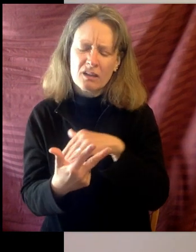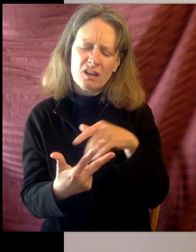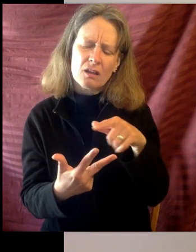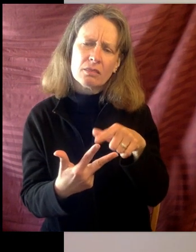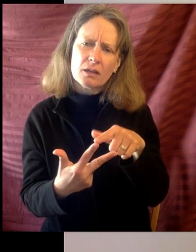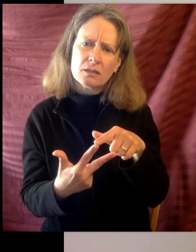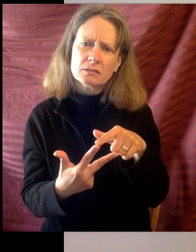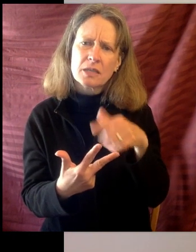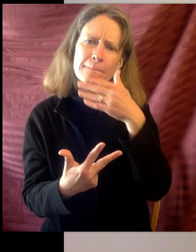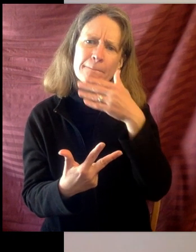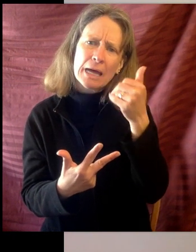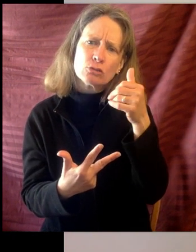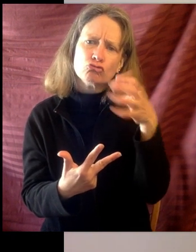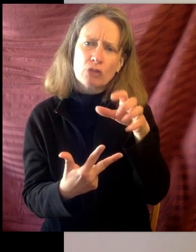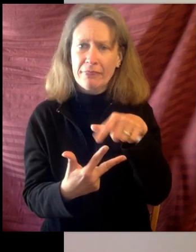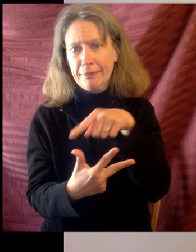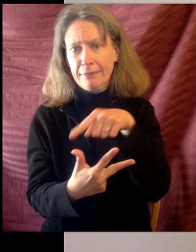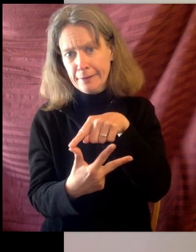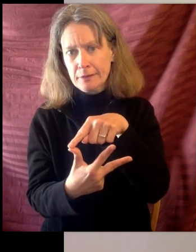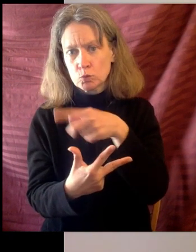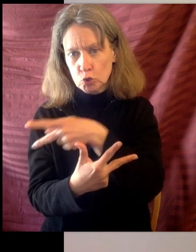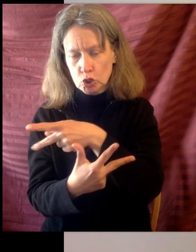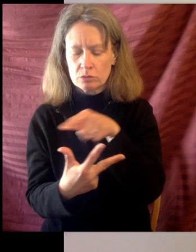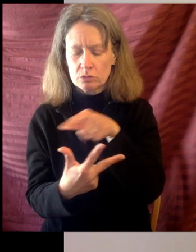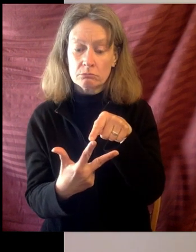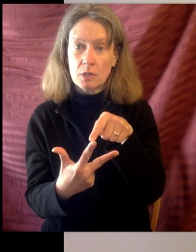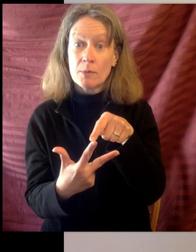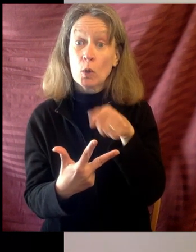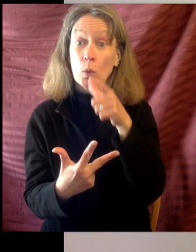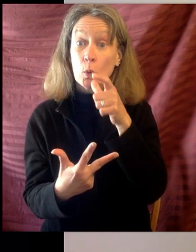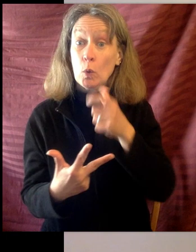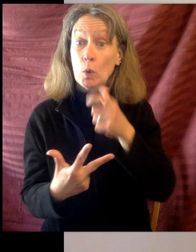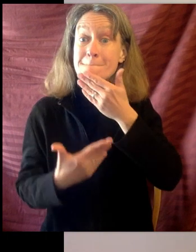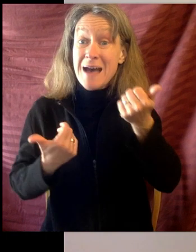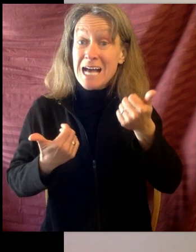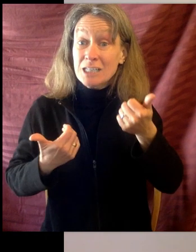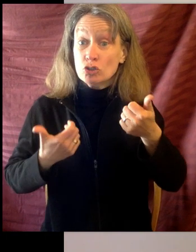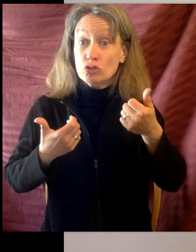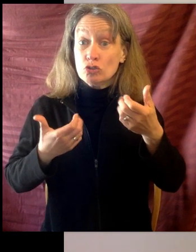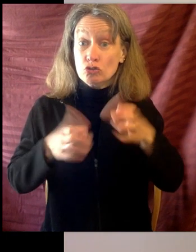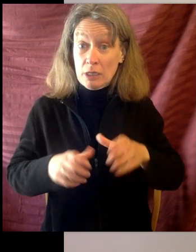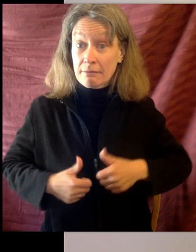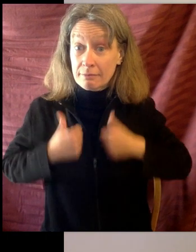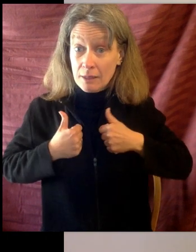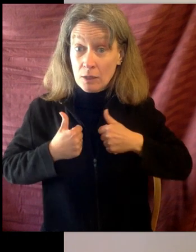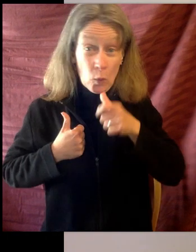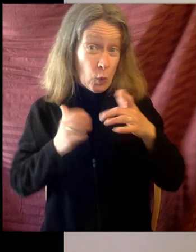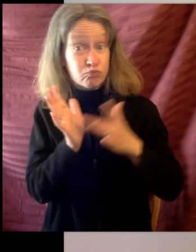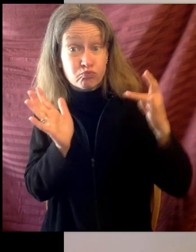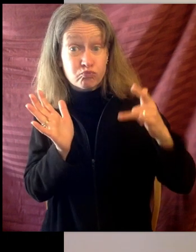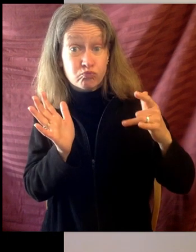big brother there, but this is the one that really has the advantage because